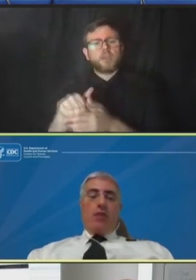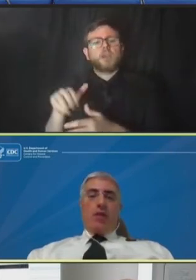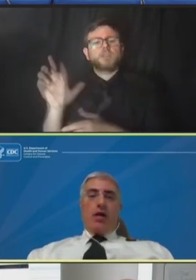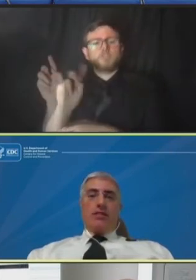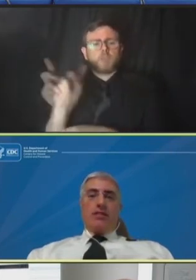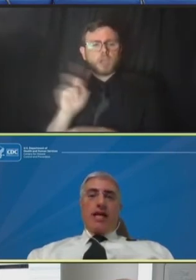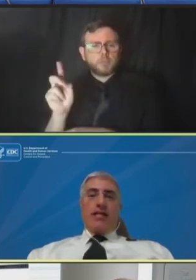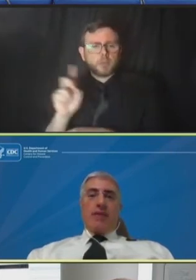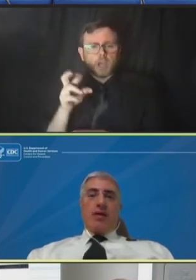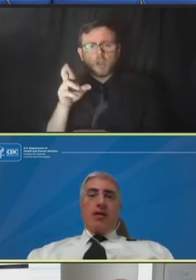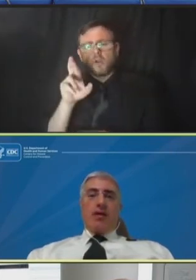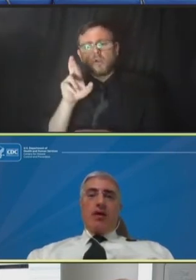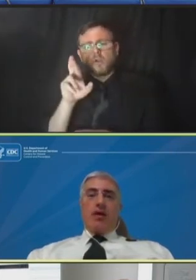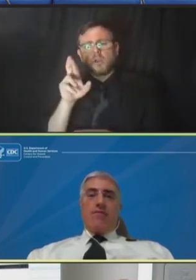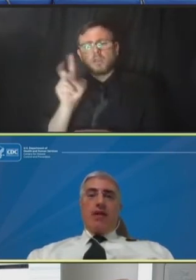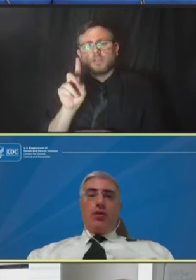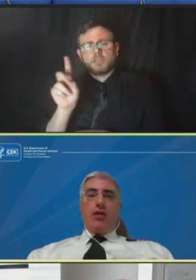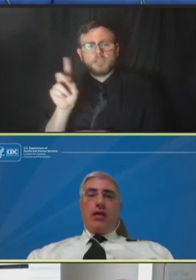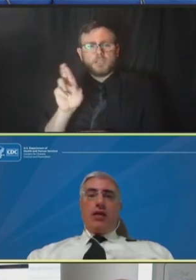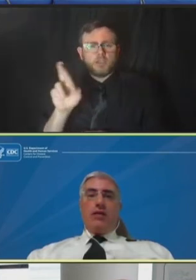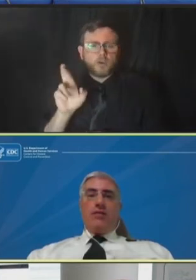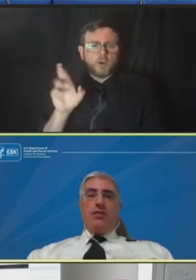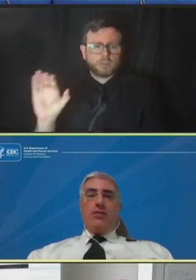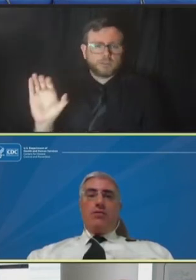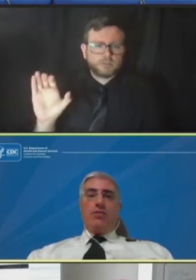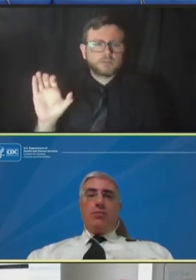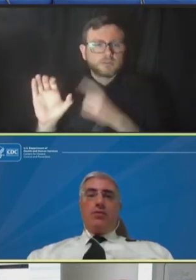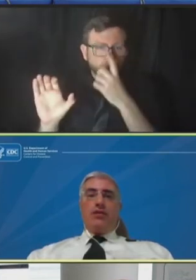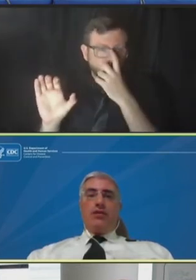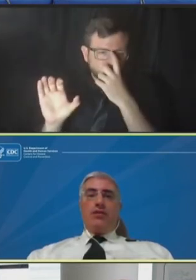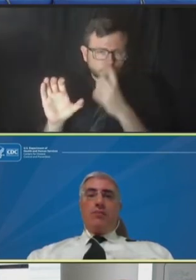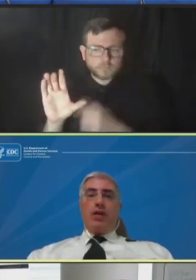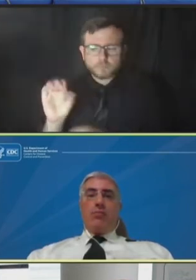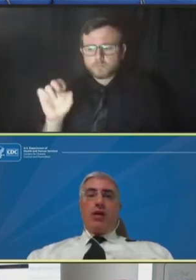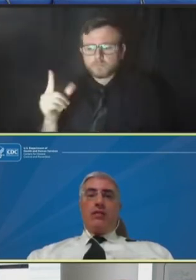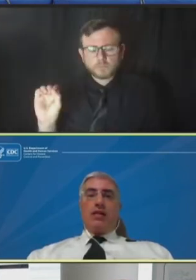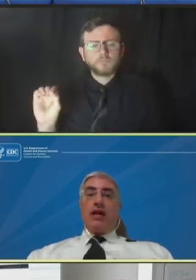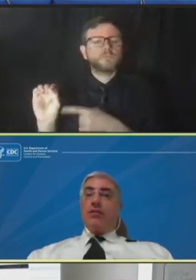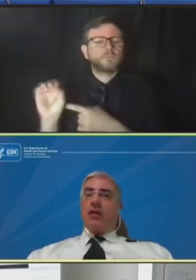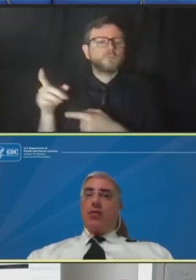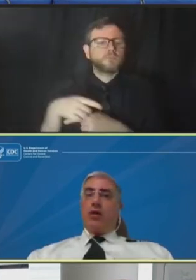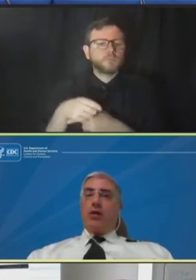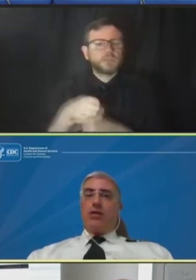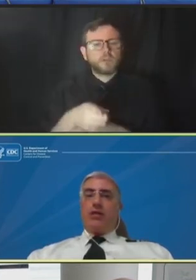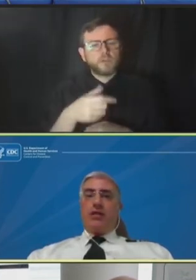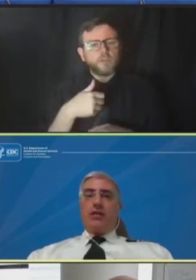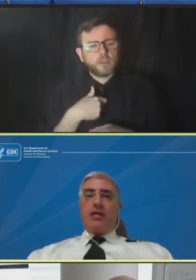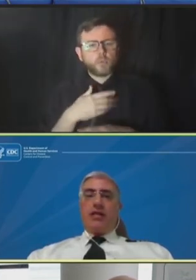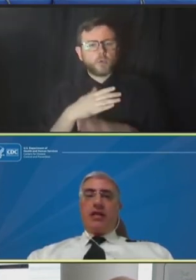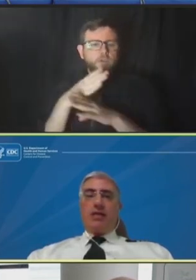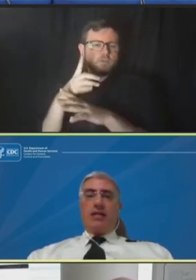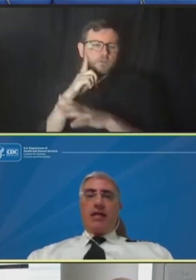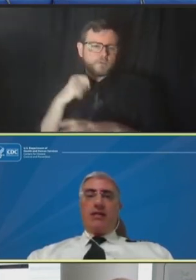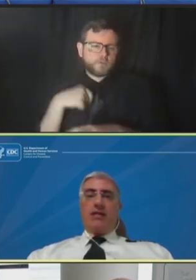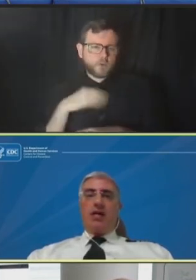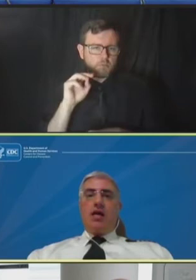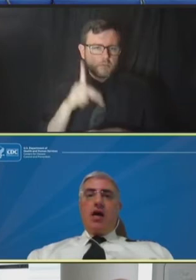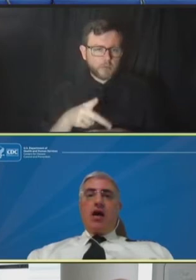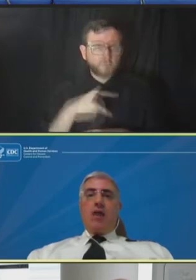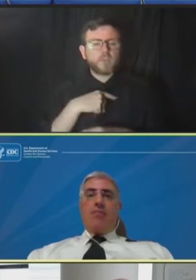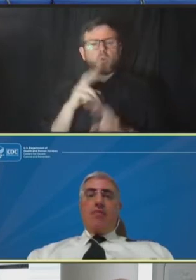where monkeypox is endemic, evaluating its use for the prevention of monkeypox in healthcare workers in these endemic